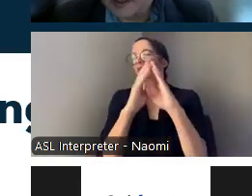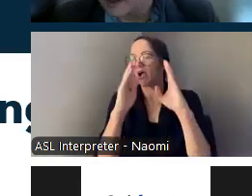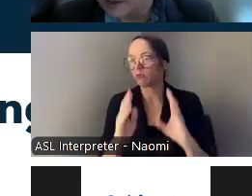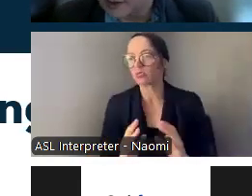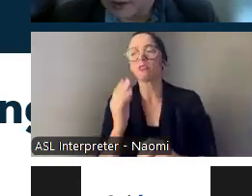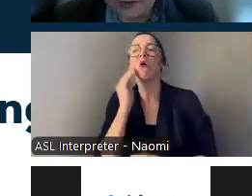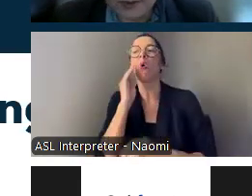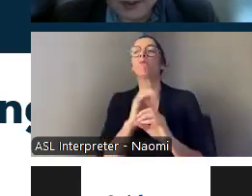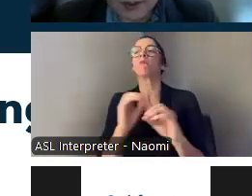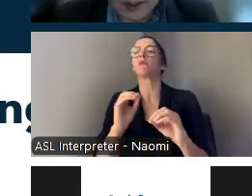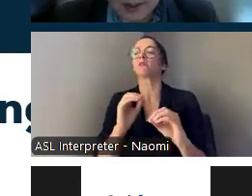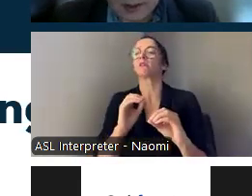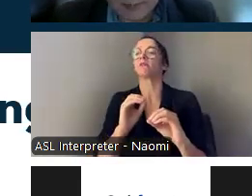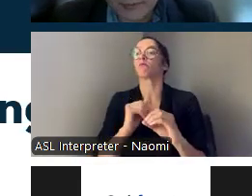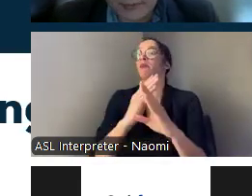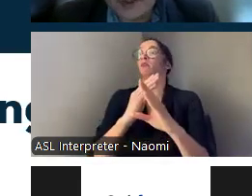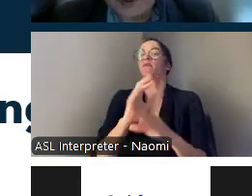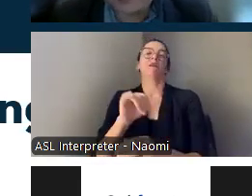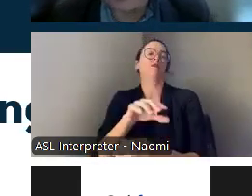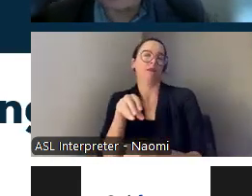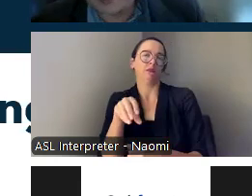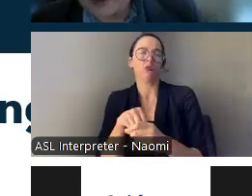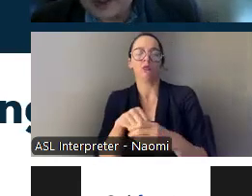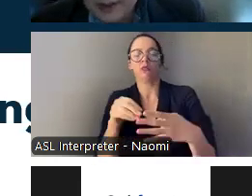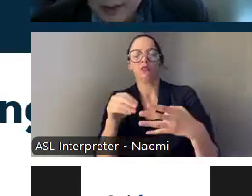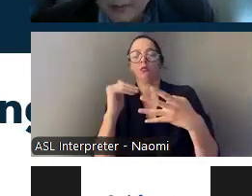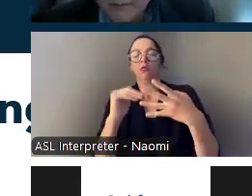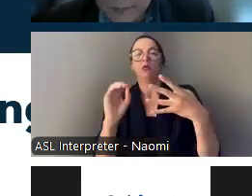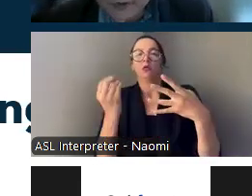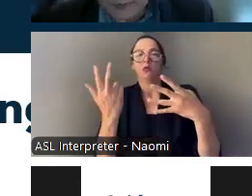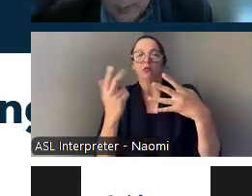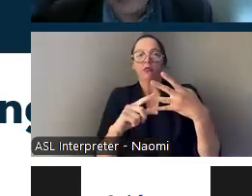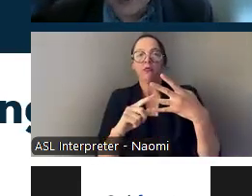prevention is included. Number 3, to promote equity,